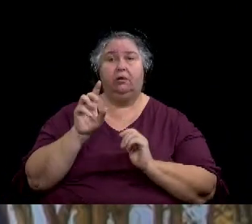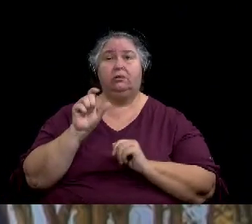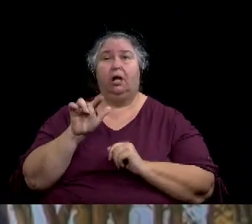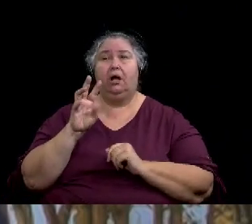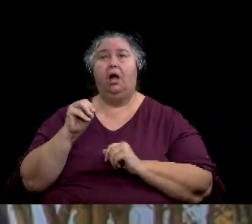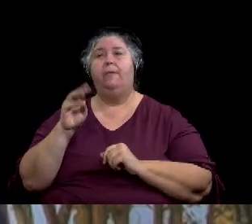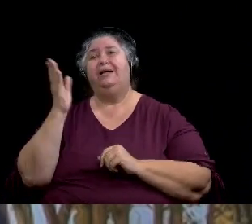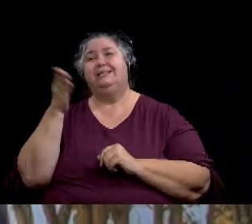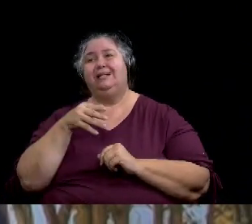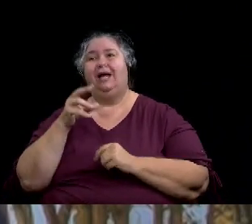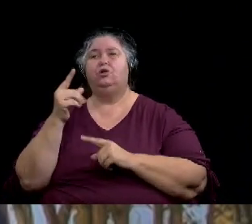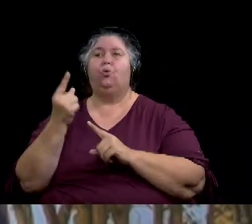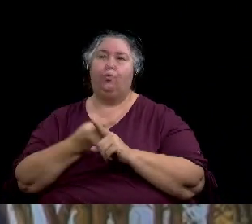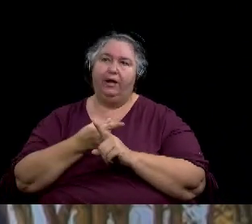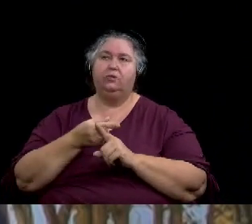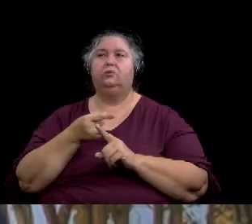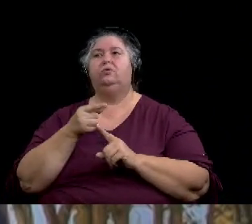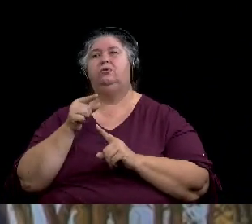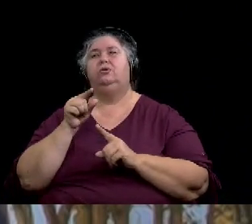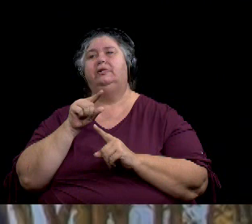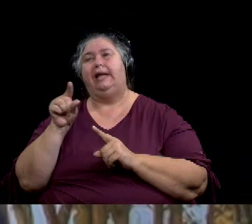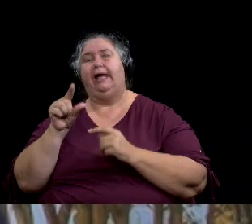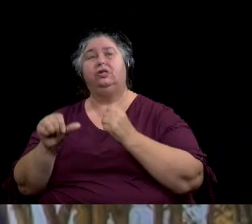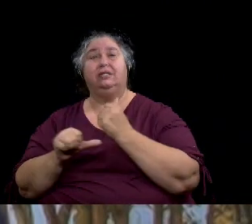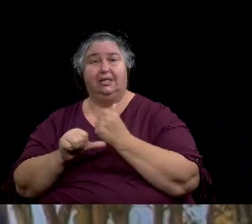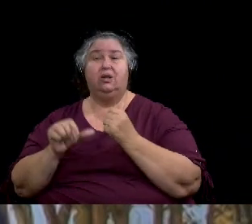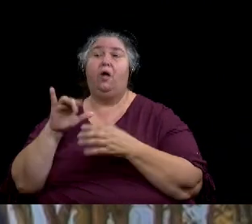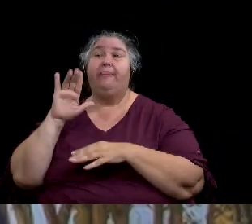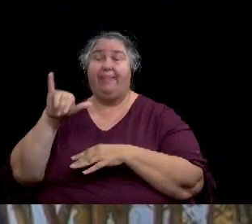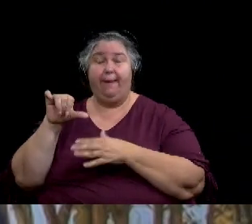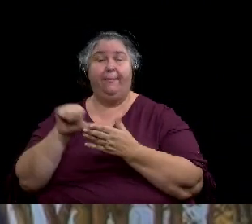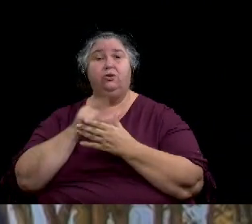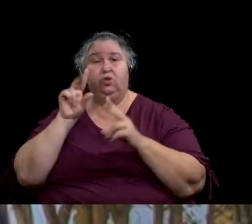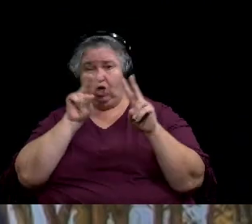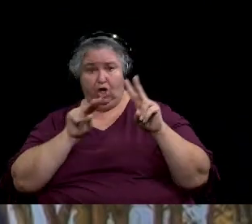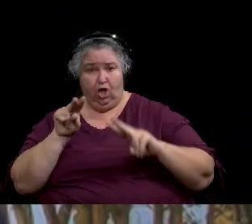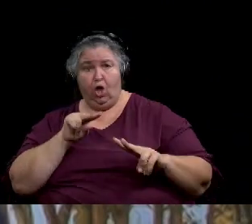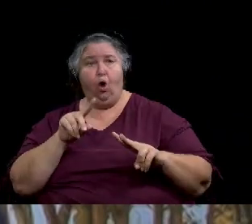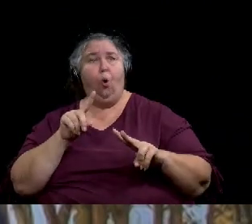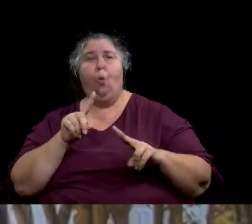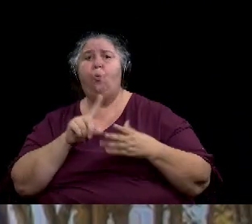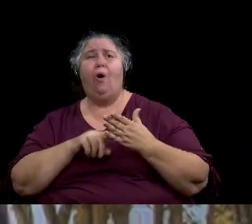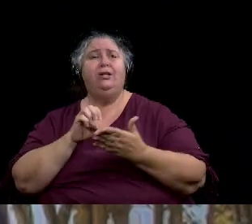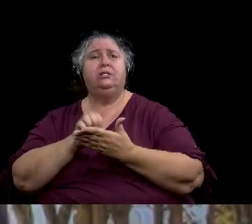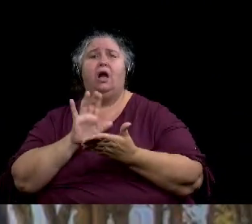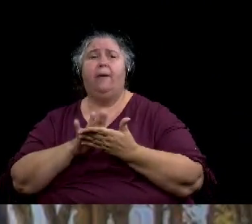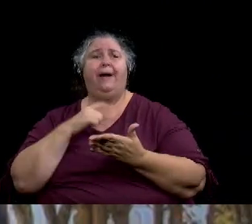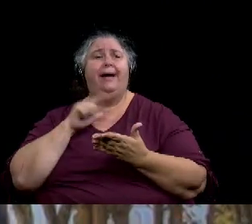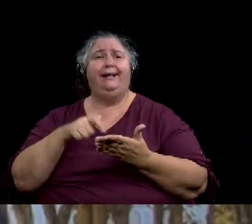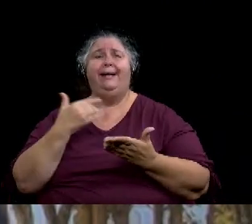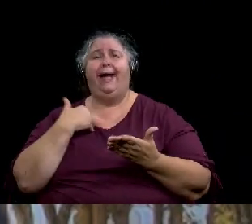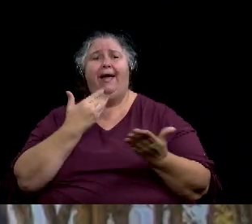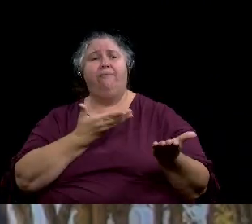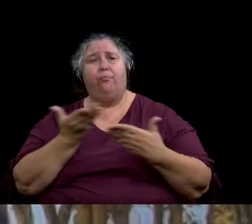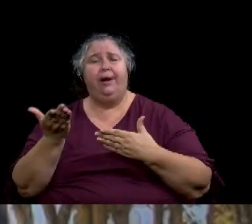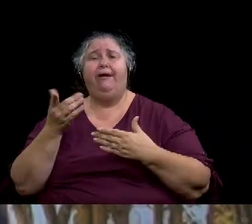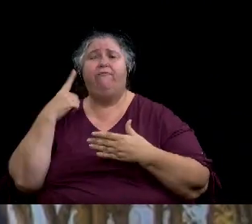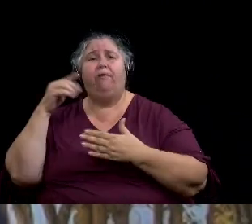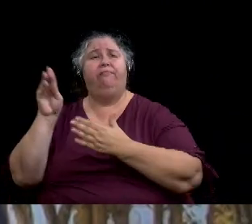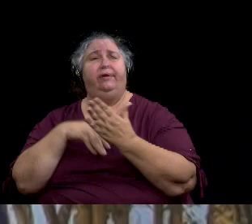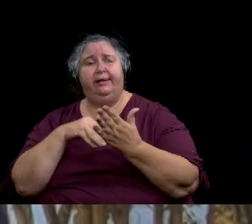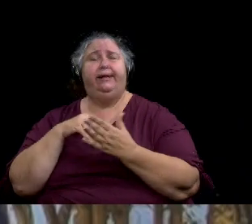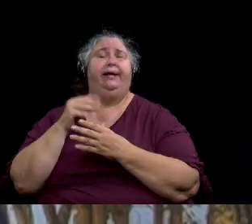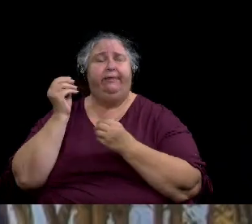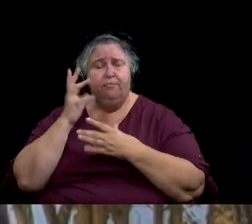covidwaco.com/rental mortgage-assistance. On that page, you can review helpful links to documents that will help you fill out the required